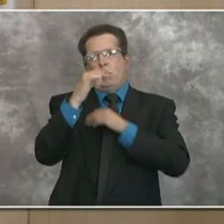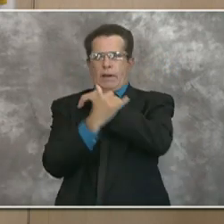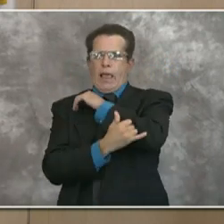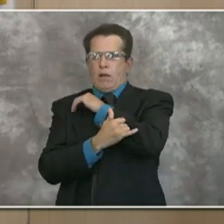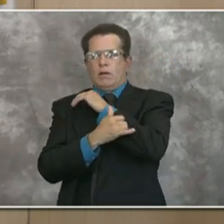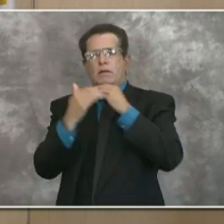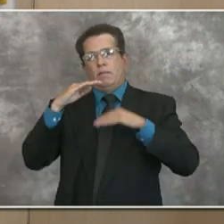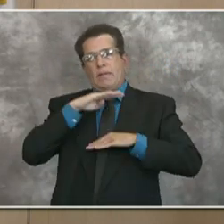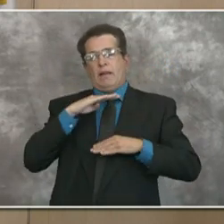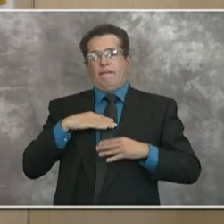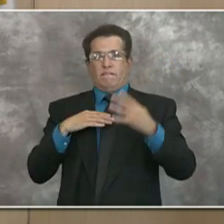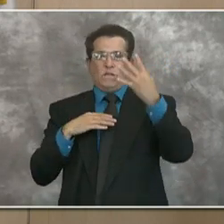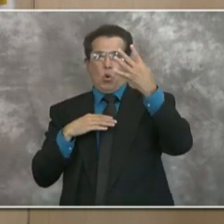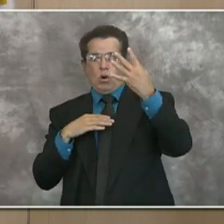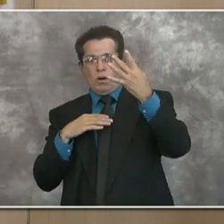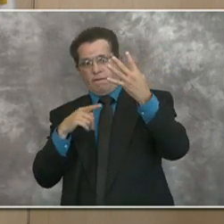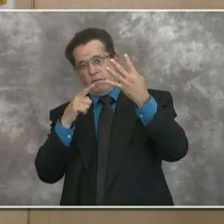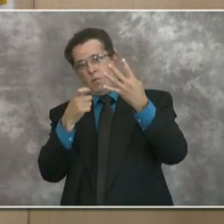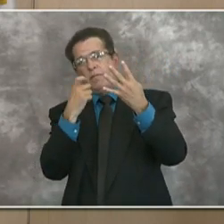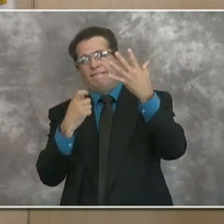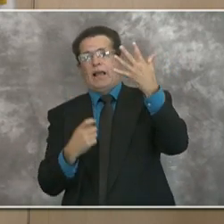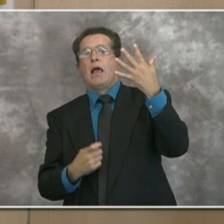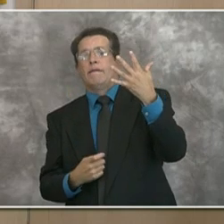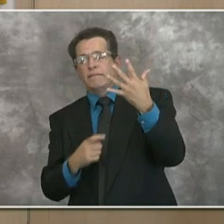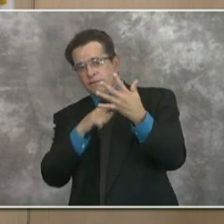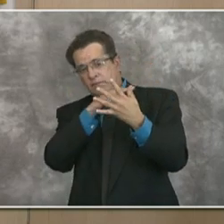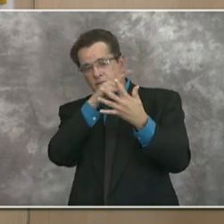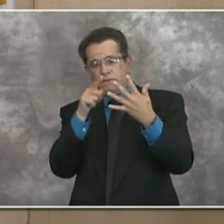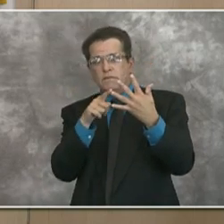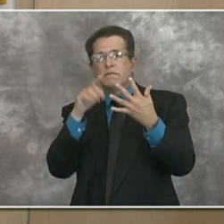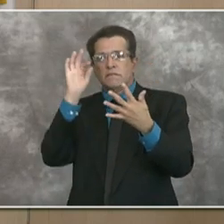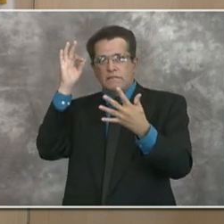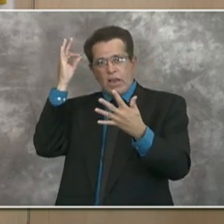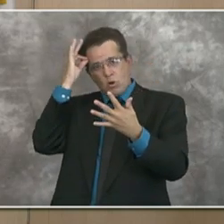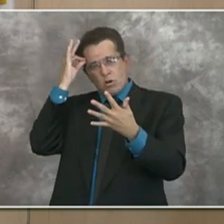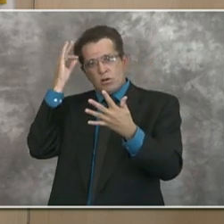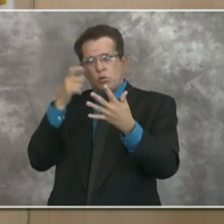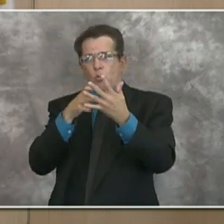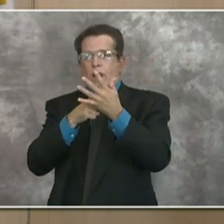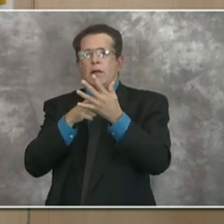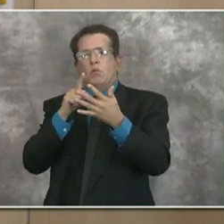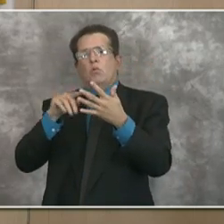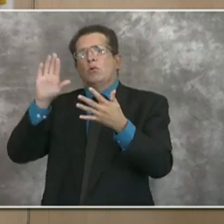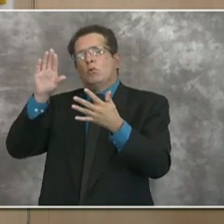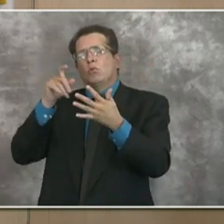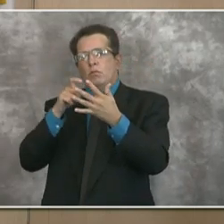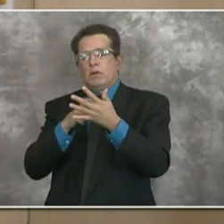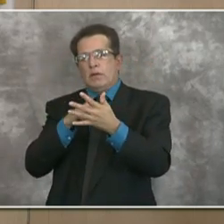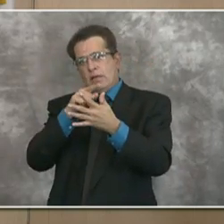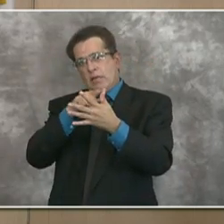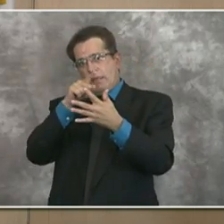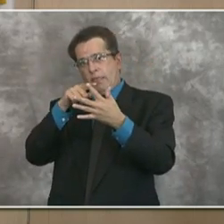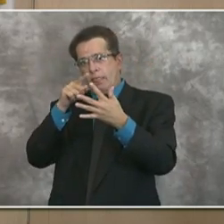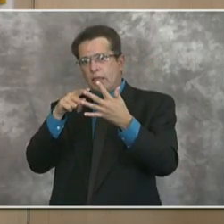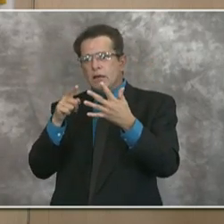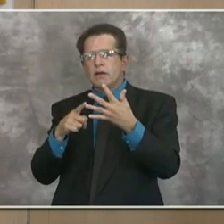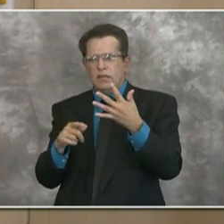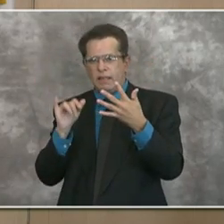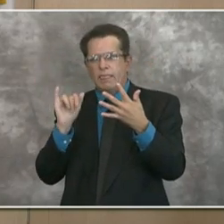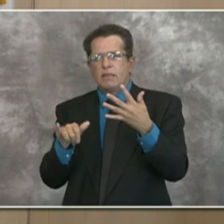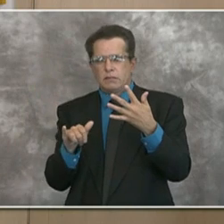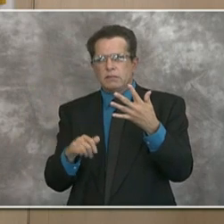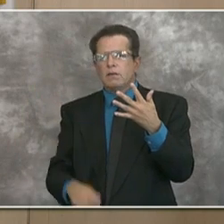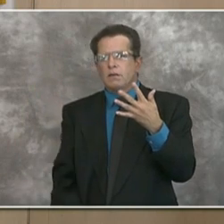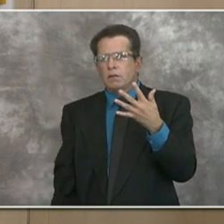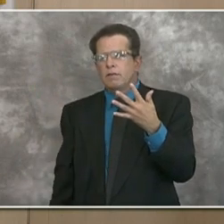4 of the 5 metrics that comprise the federal gating criteria. These metrics